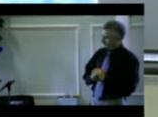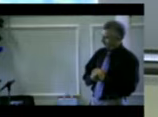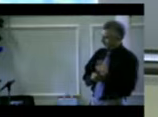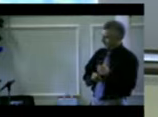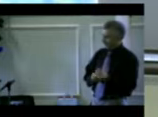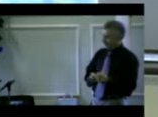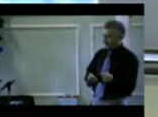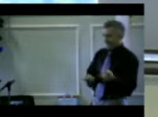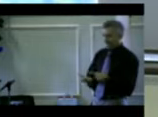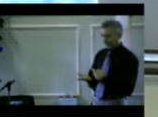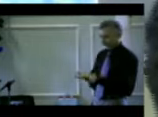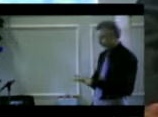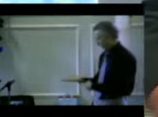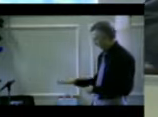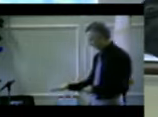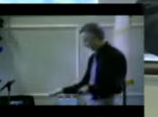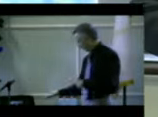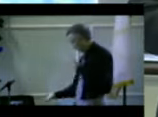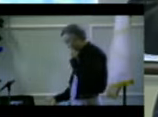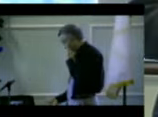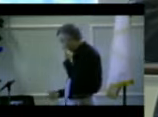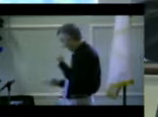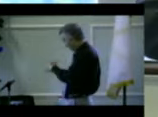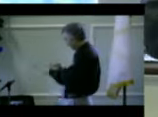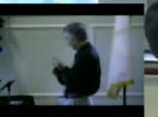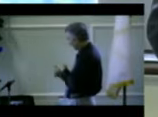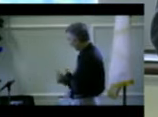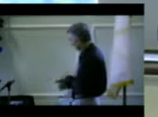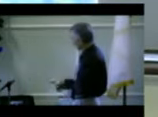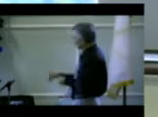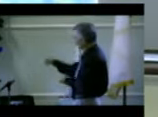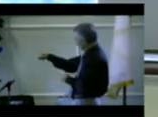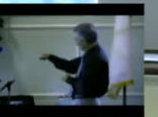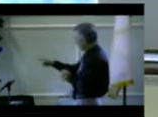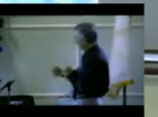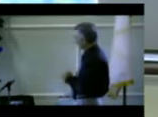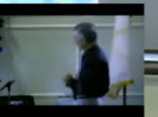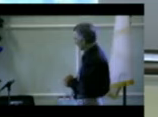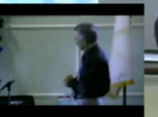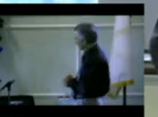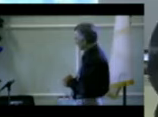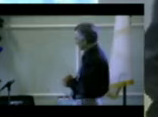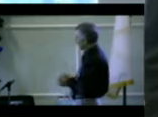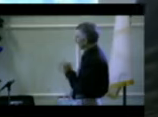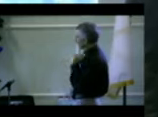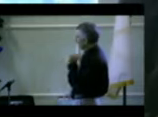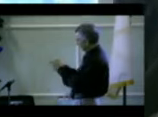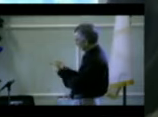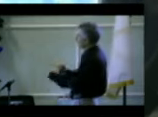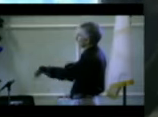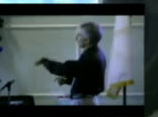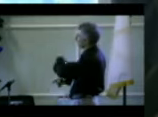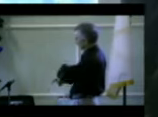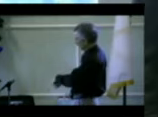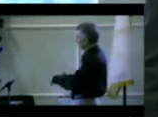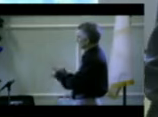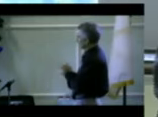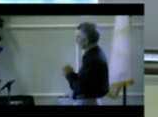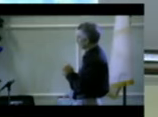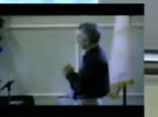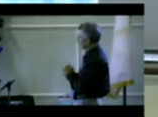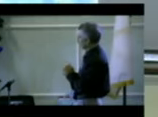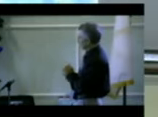the builder's hand and said, "My friend, you have been a giver to our community, a man